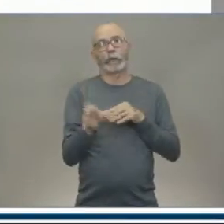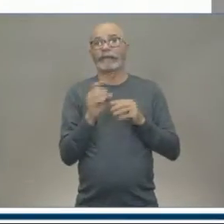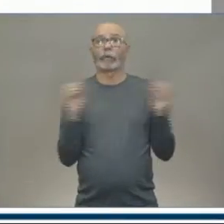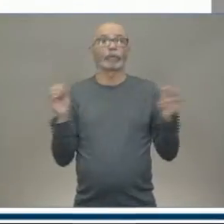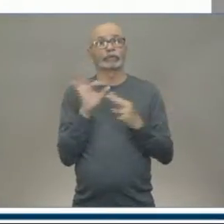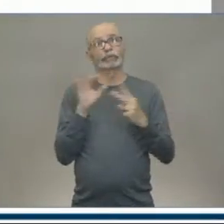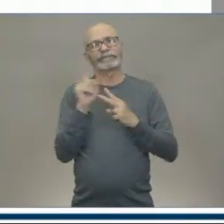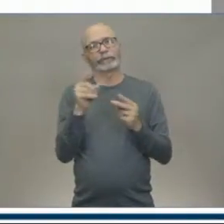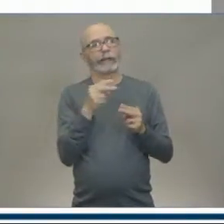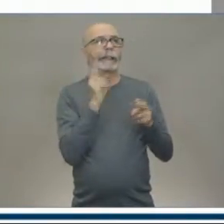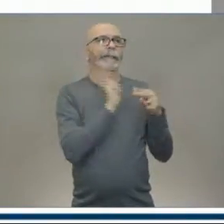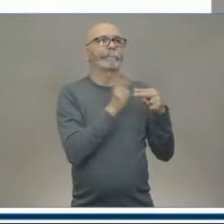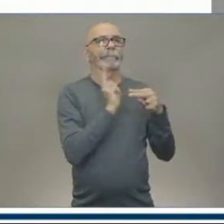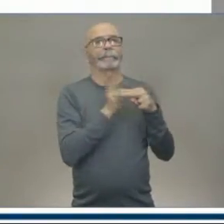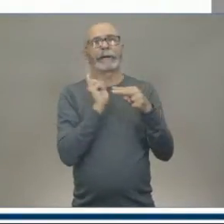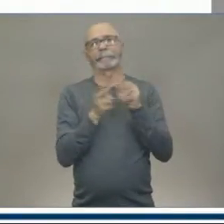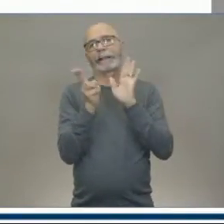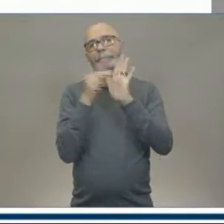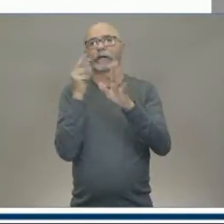that these